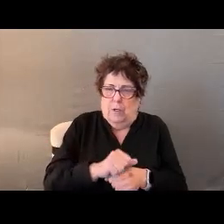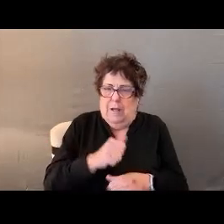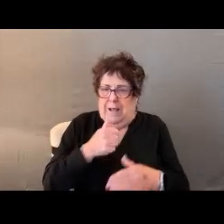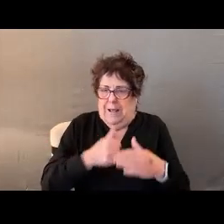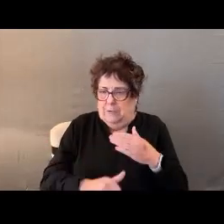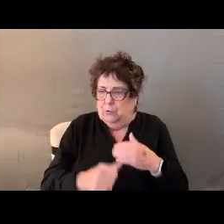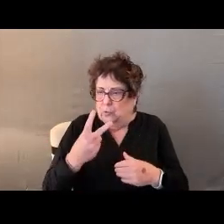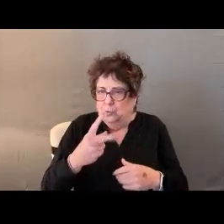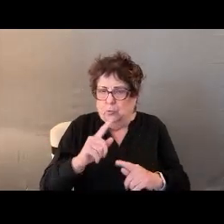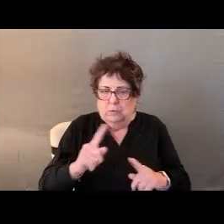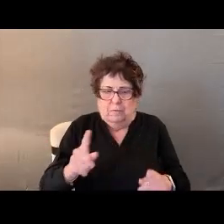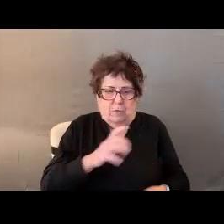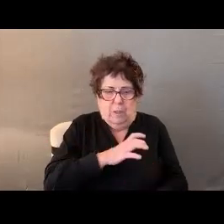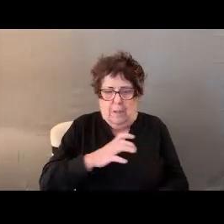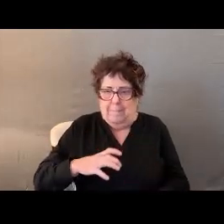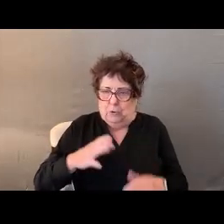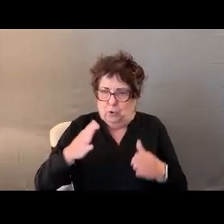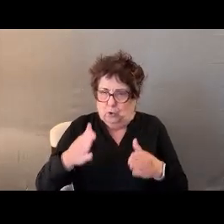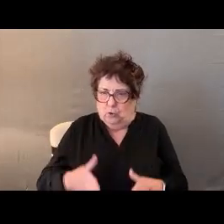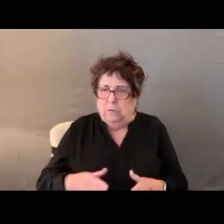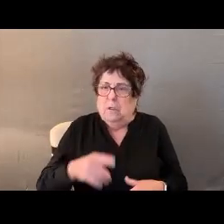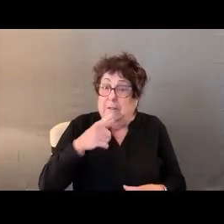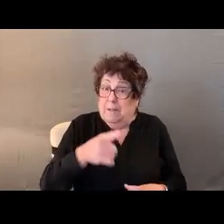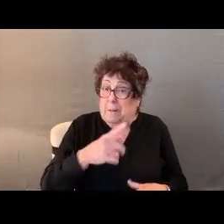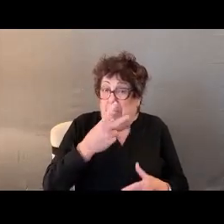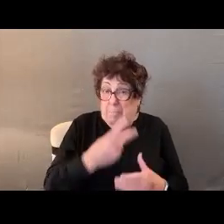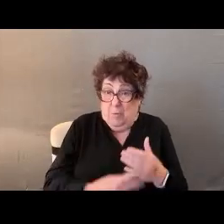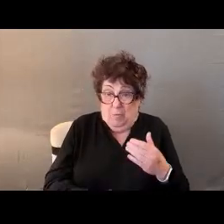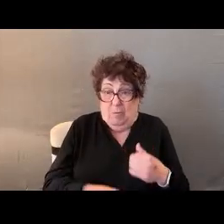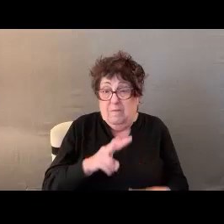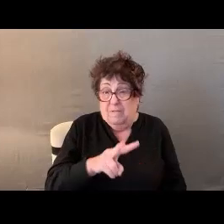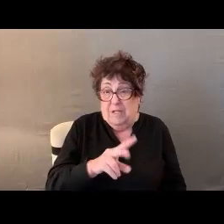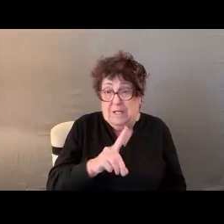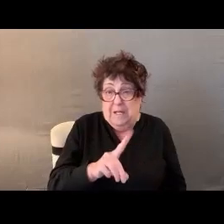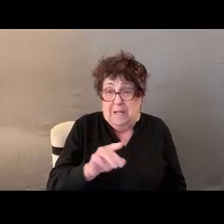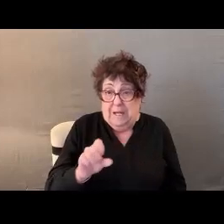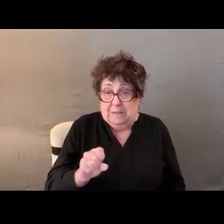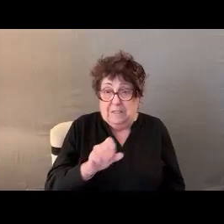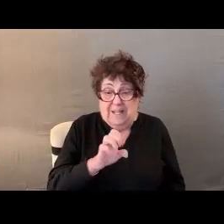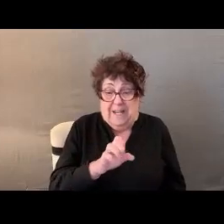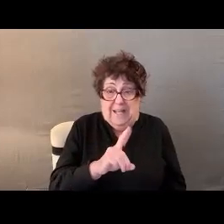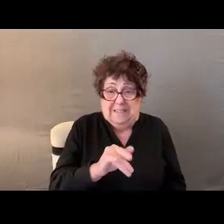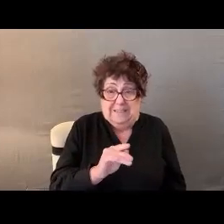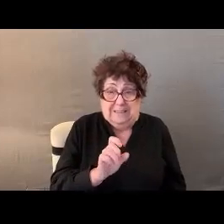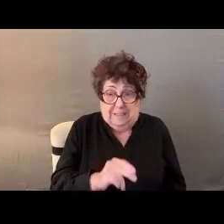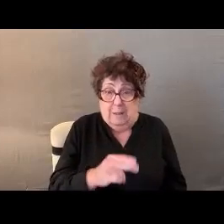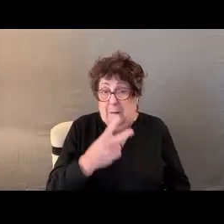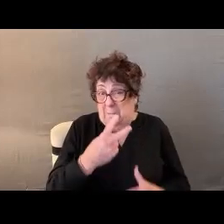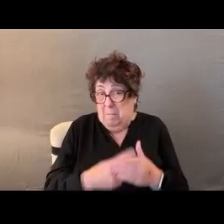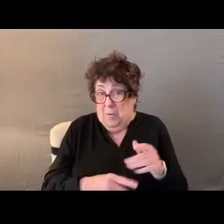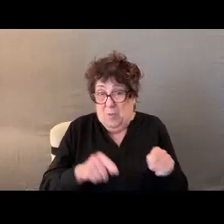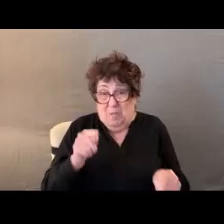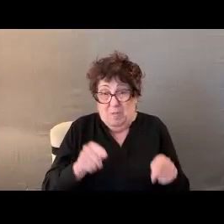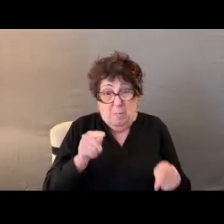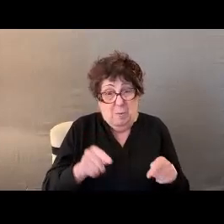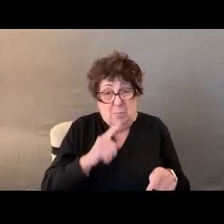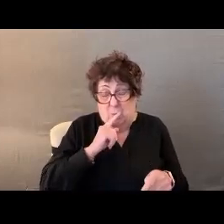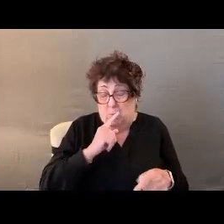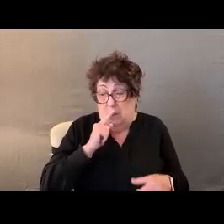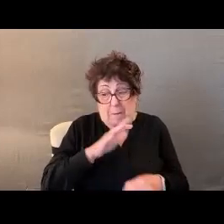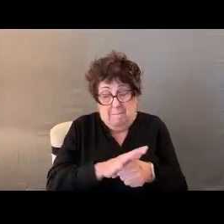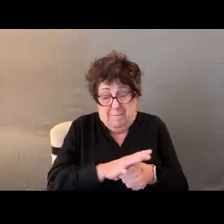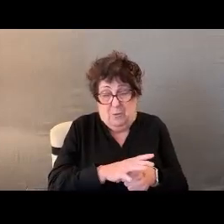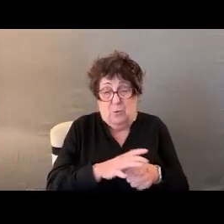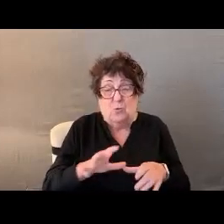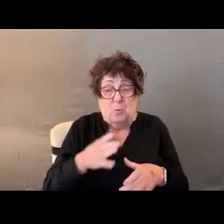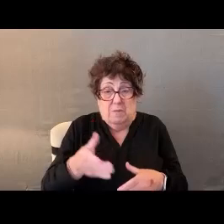have really been committed to doing this work. I think that the way that you get buy-in from departments that may be a little bit lower